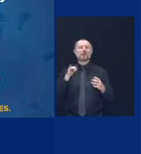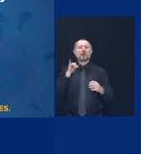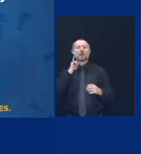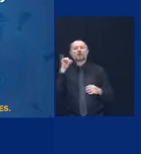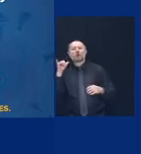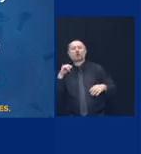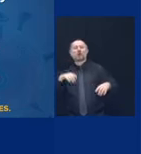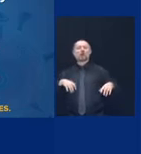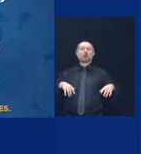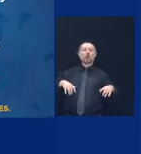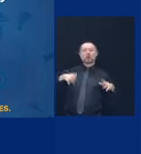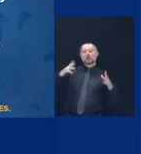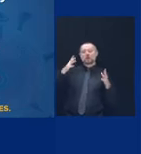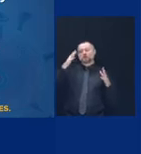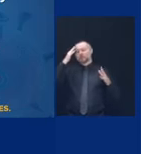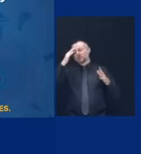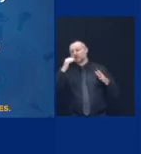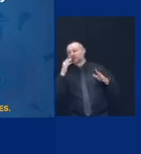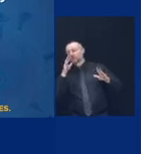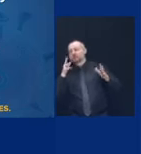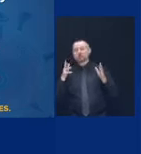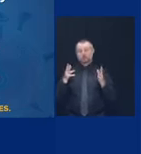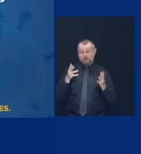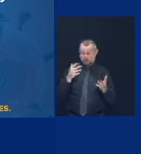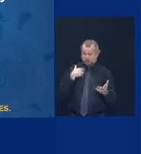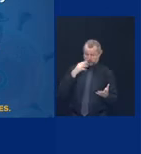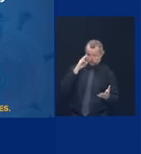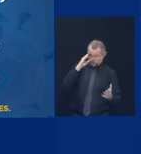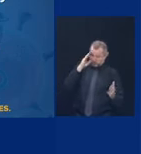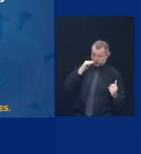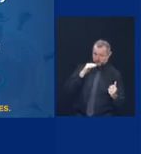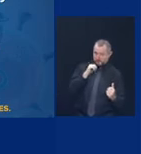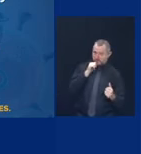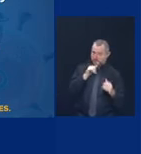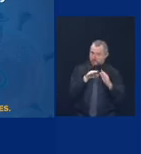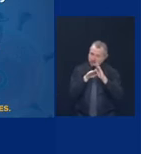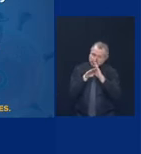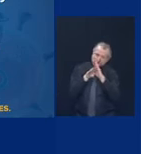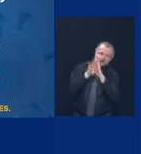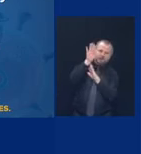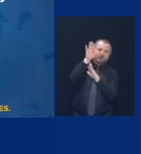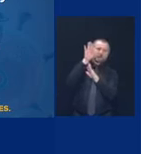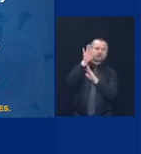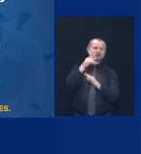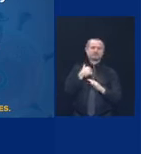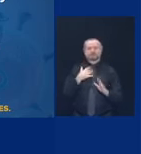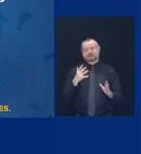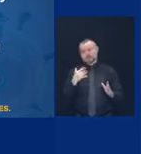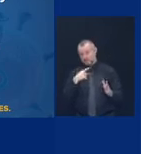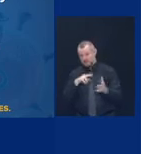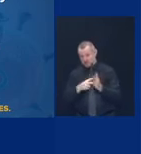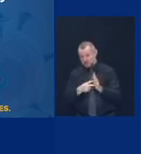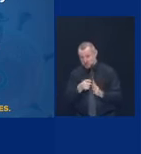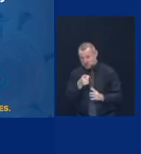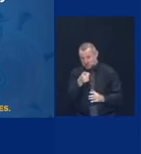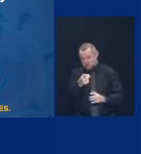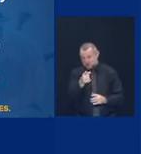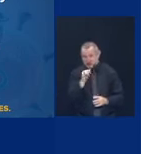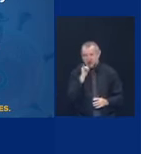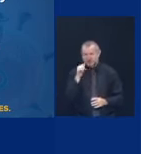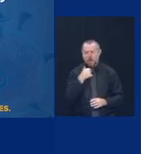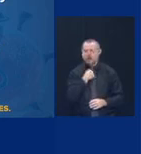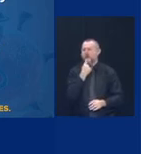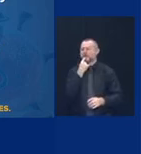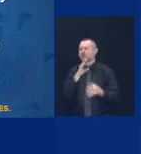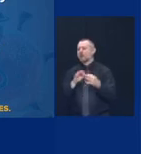sleep. Hopefully, the infection rate stops. I didn't mean that you personally have a hangover. I'm just saying,